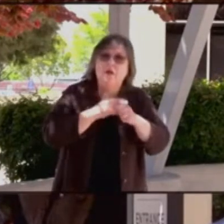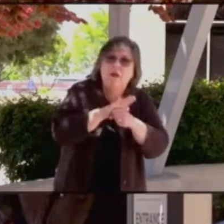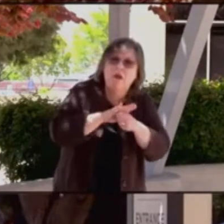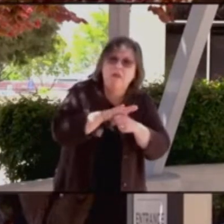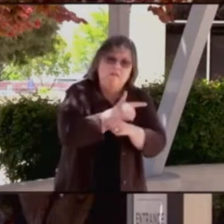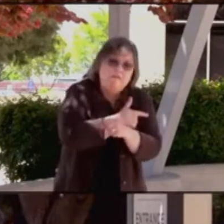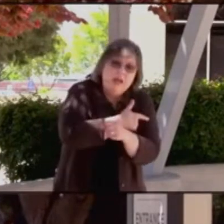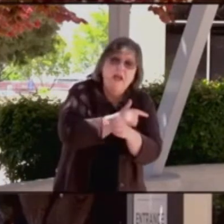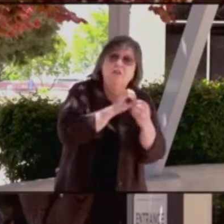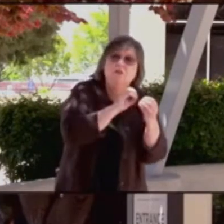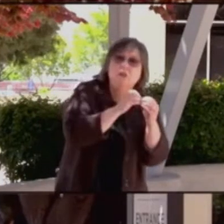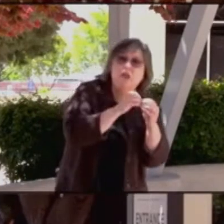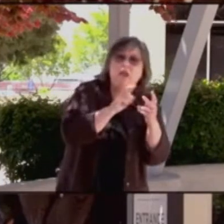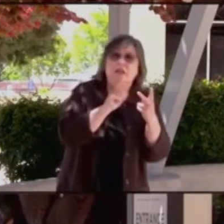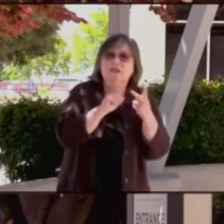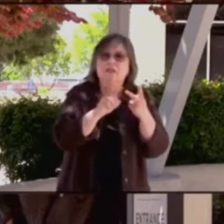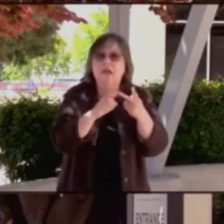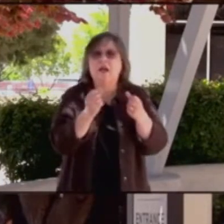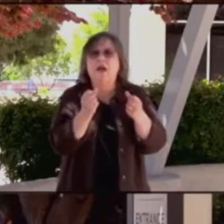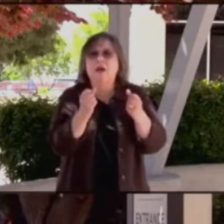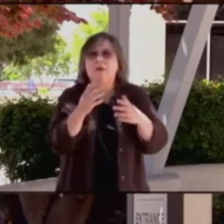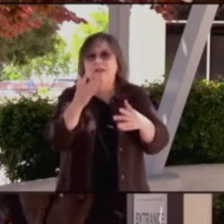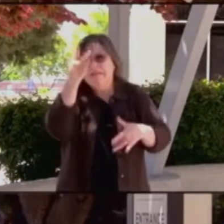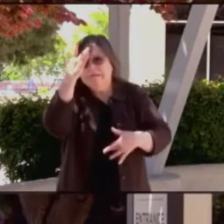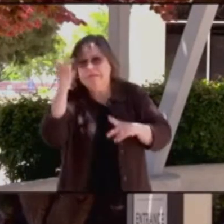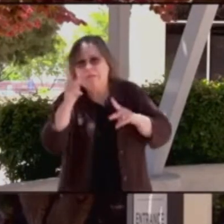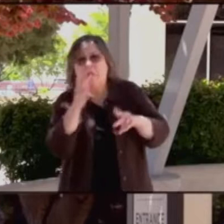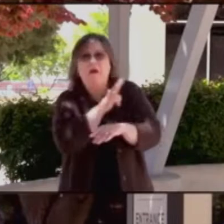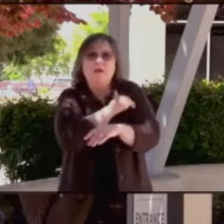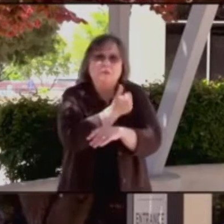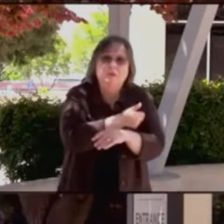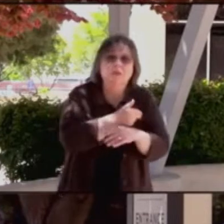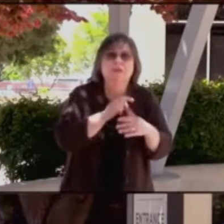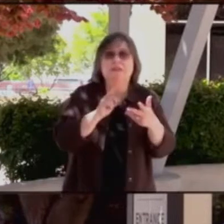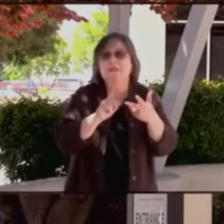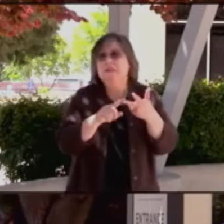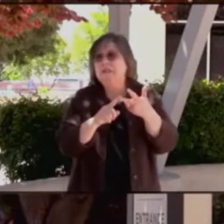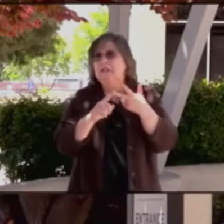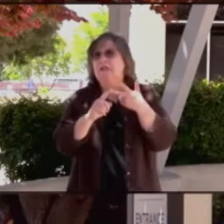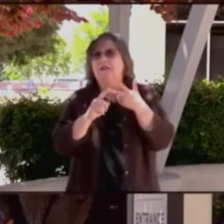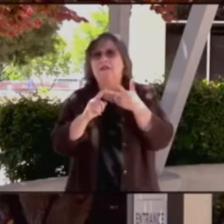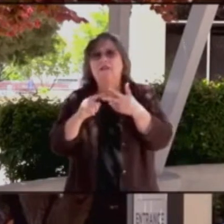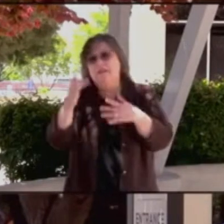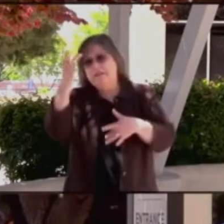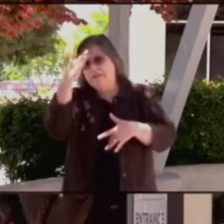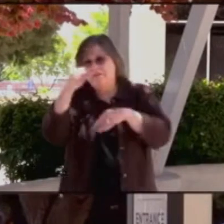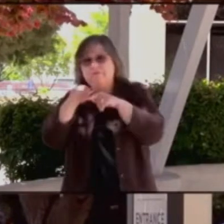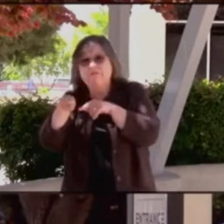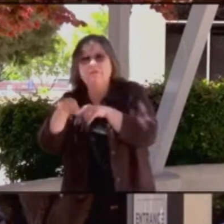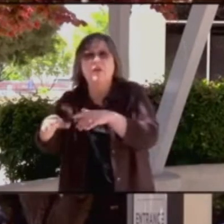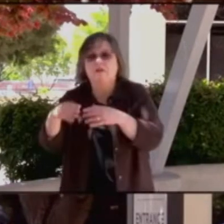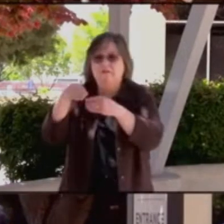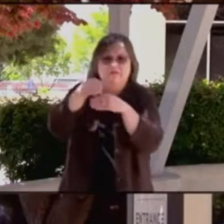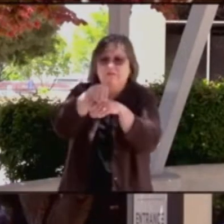rates, look at the state policies, and then decide whether we need any adjustments based on local